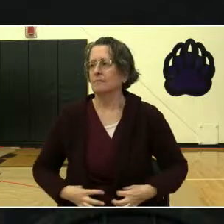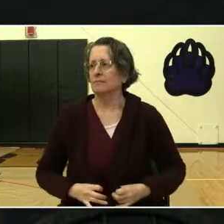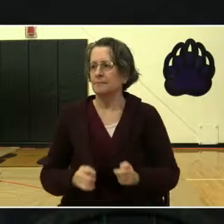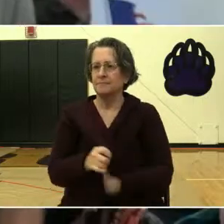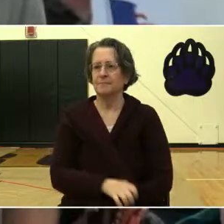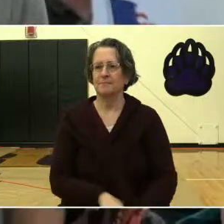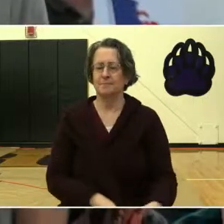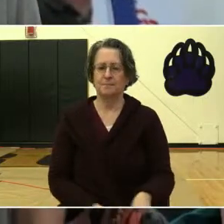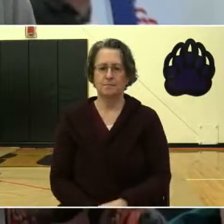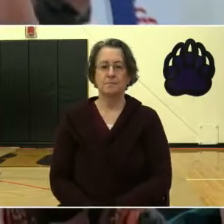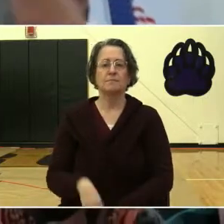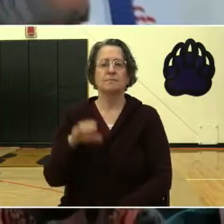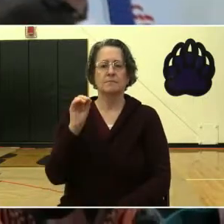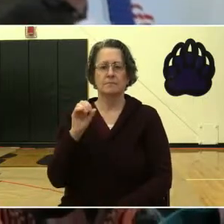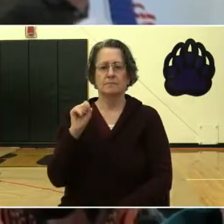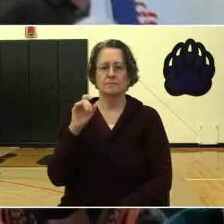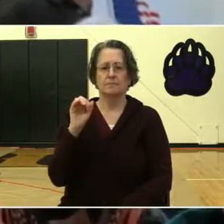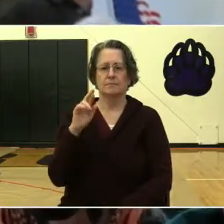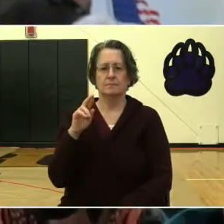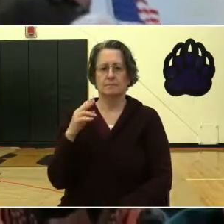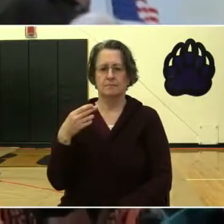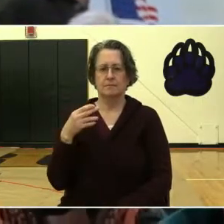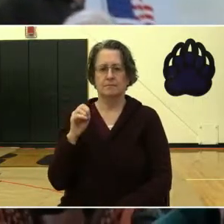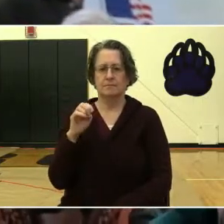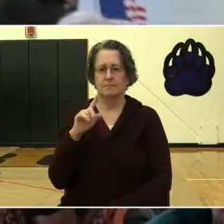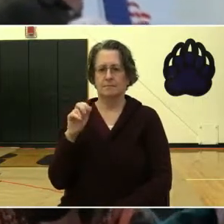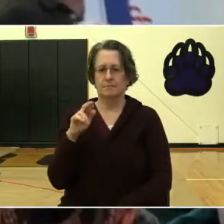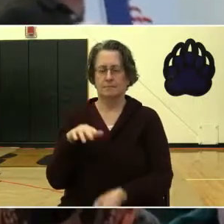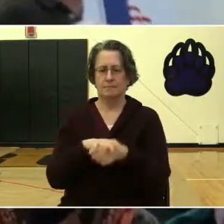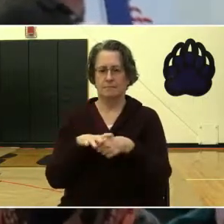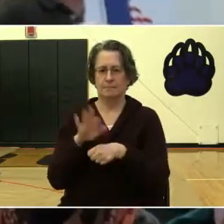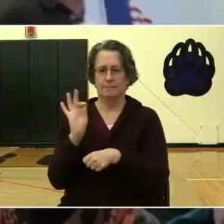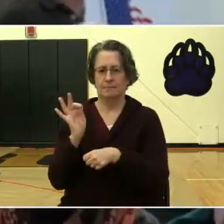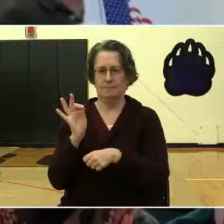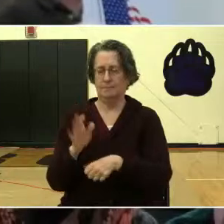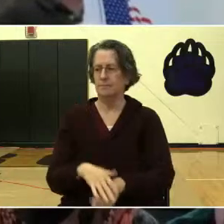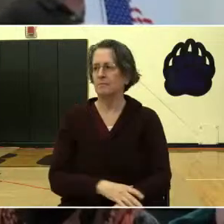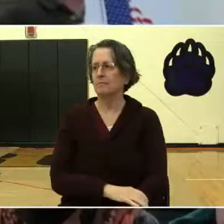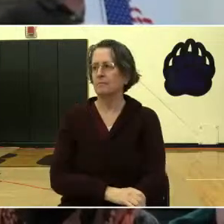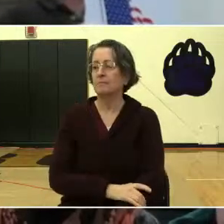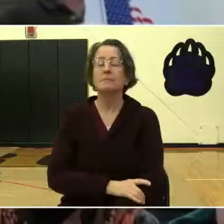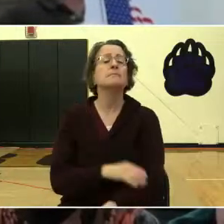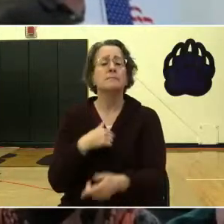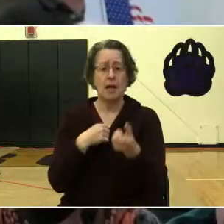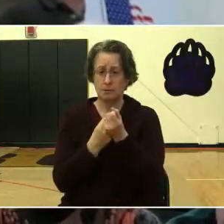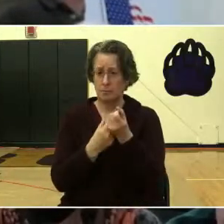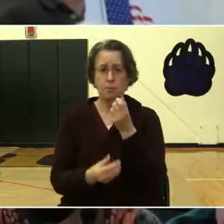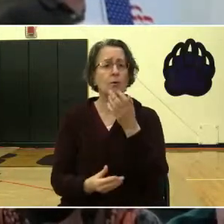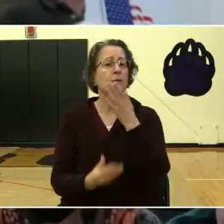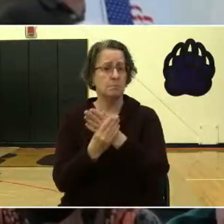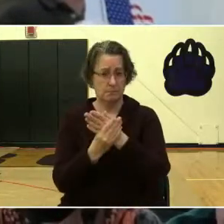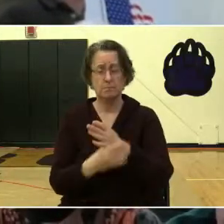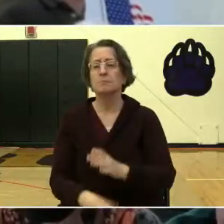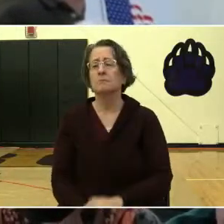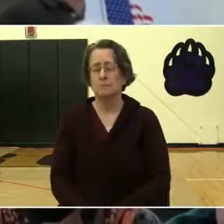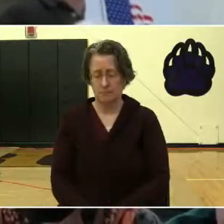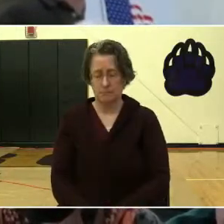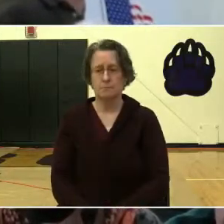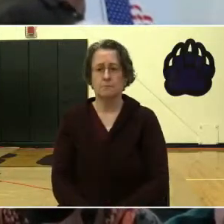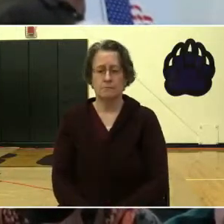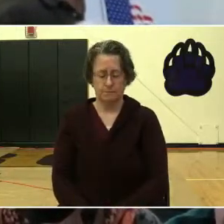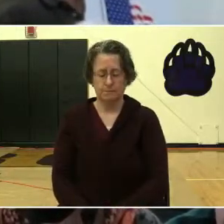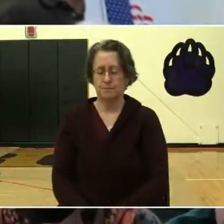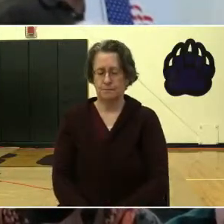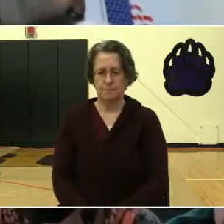heler Oscar heler District 9 I just want to I'm in favor of this amendment I just want to say that